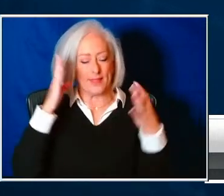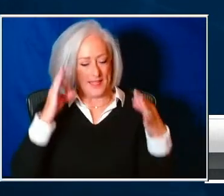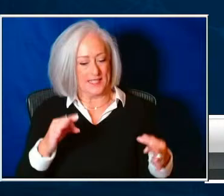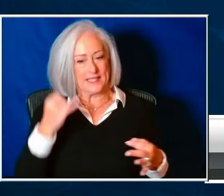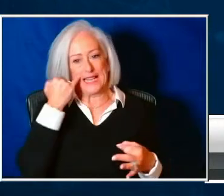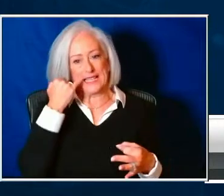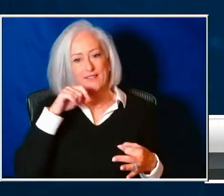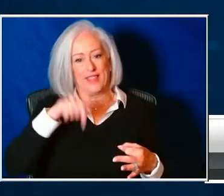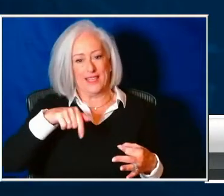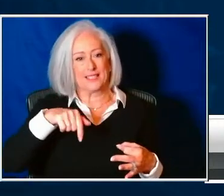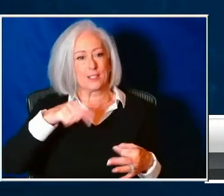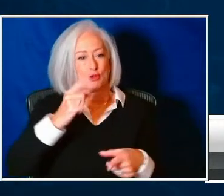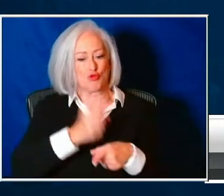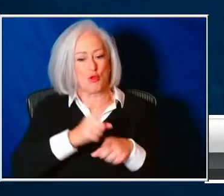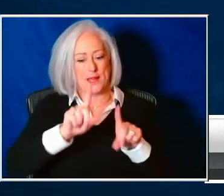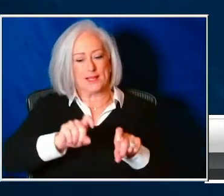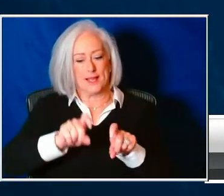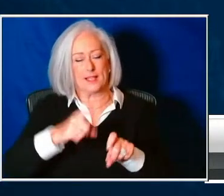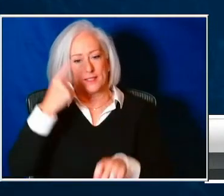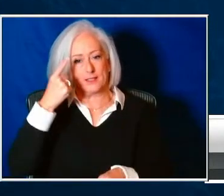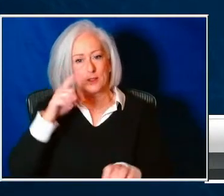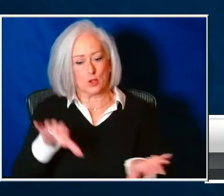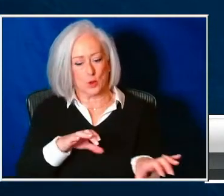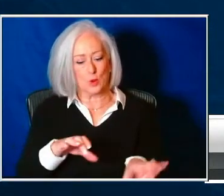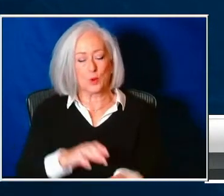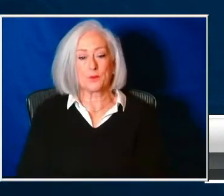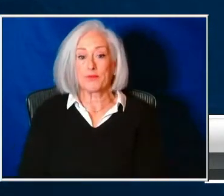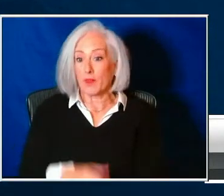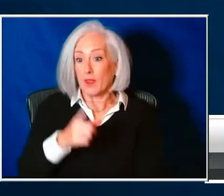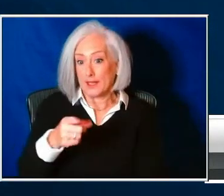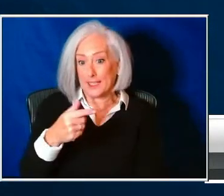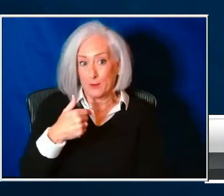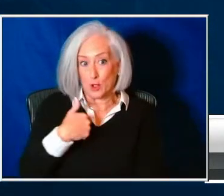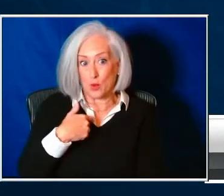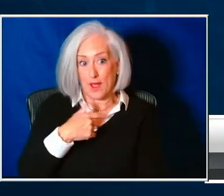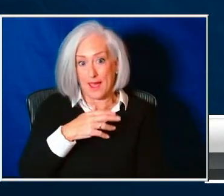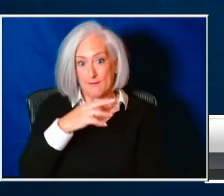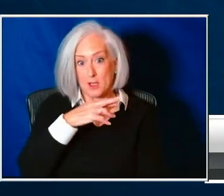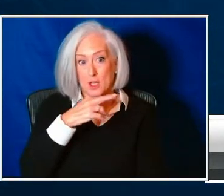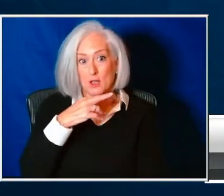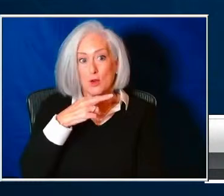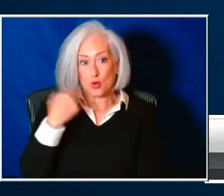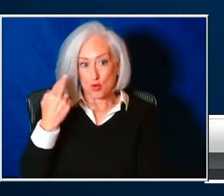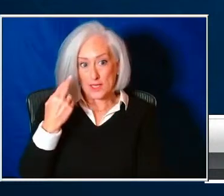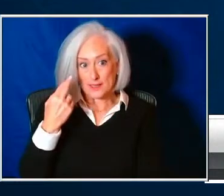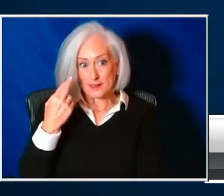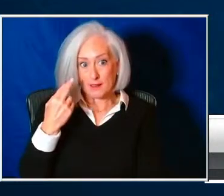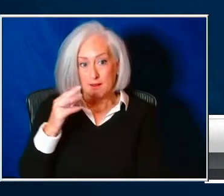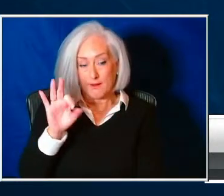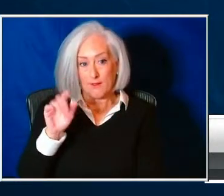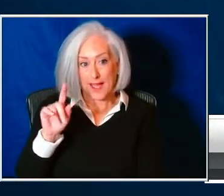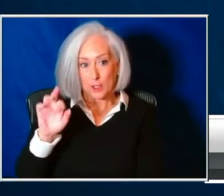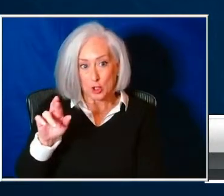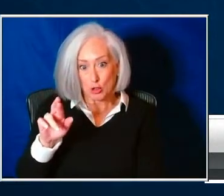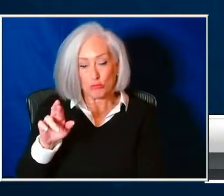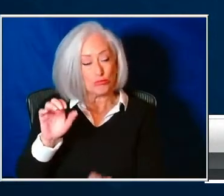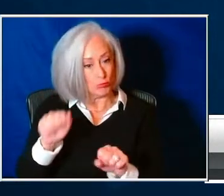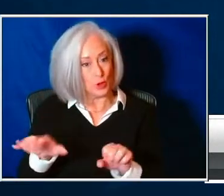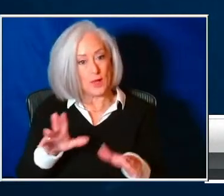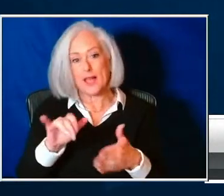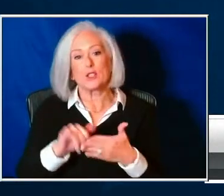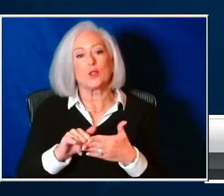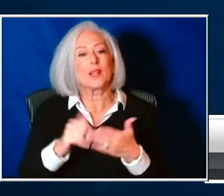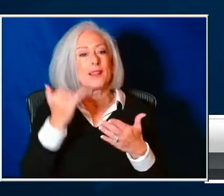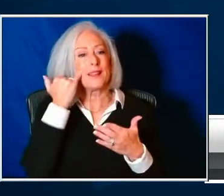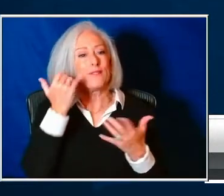right test to do. And as you said, yes, get one if you have those risk factors. You can get one if you're interested to know, Yes. and that's good. $45 to get